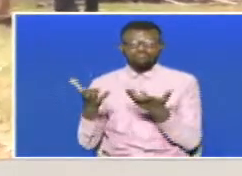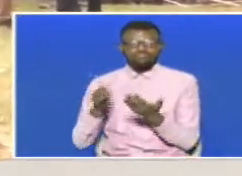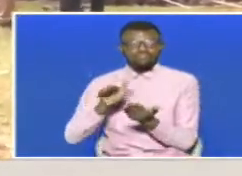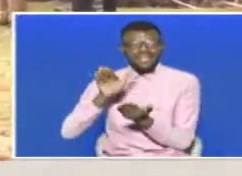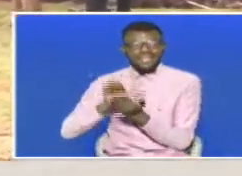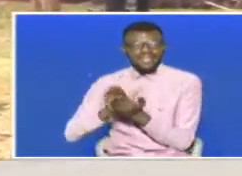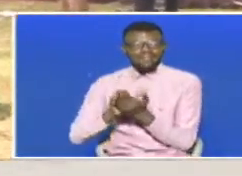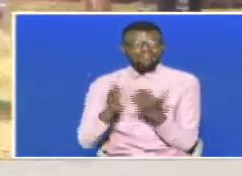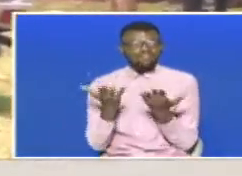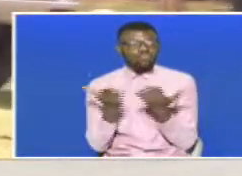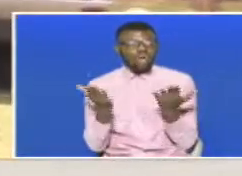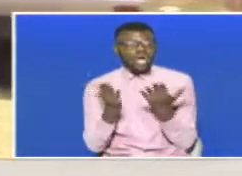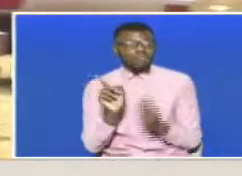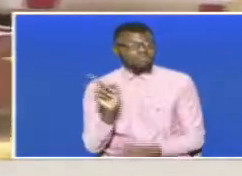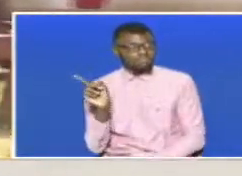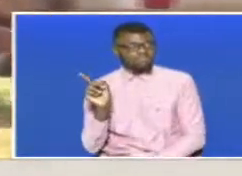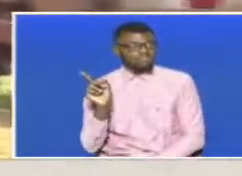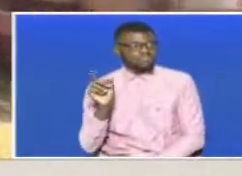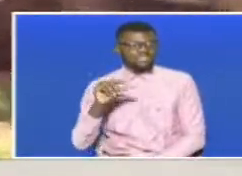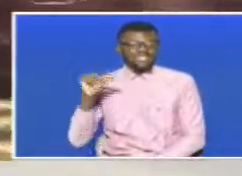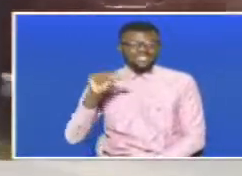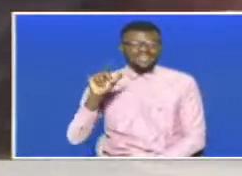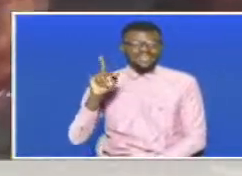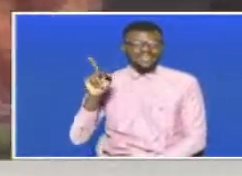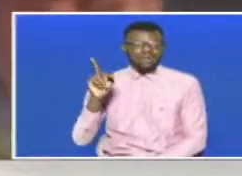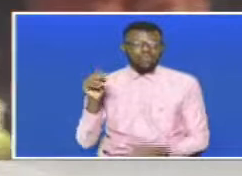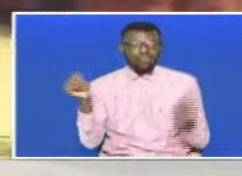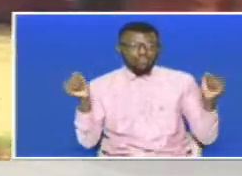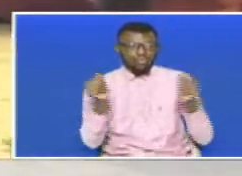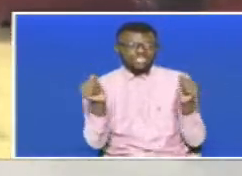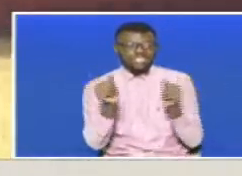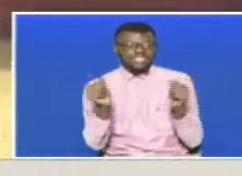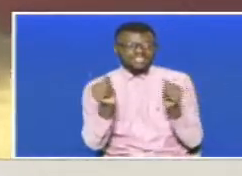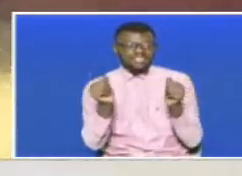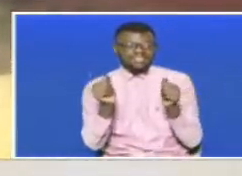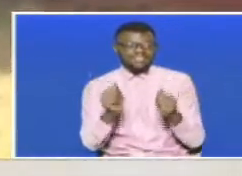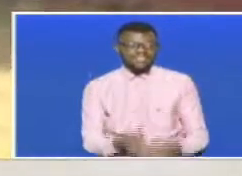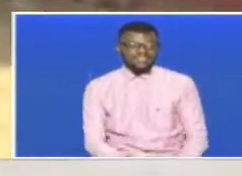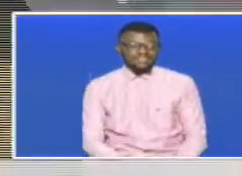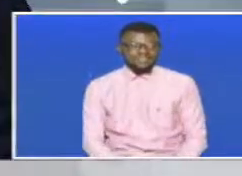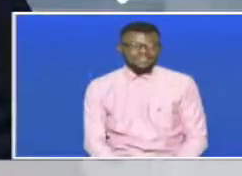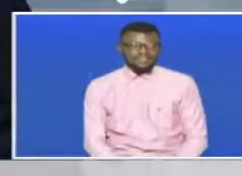cha wafu cha Generali Kago. Building, Walieula Kete News.